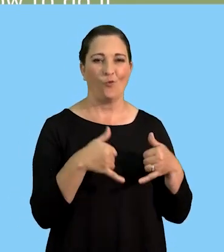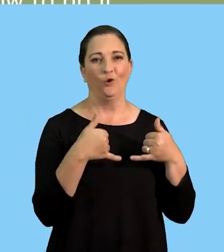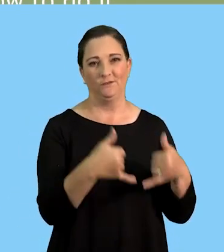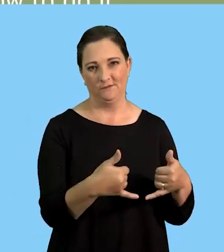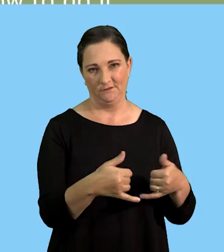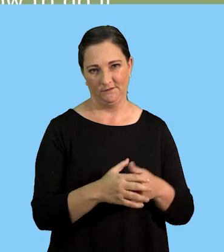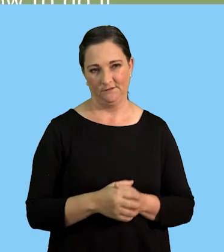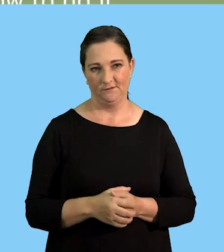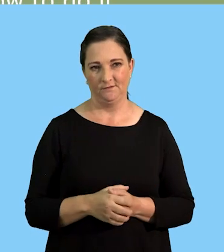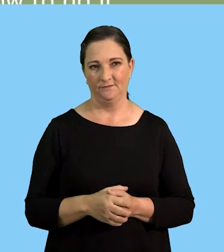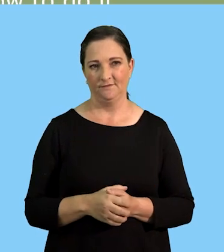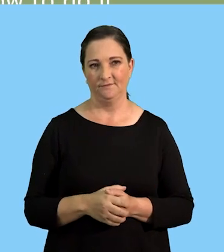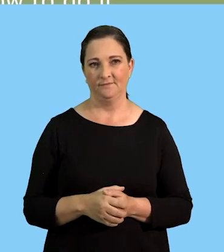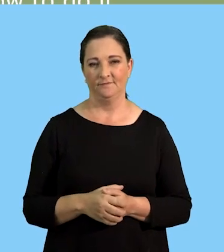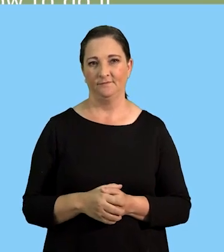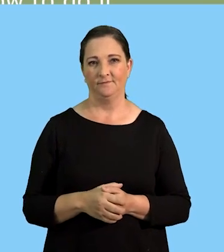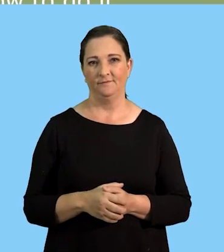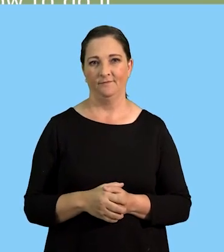rewards